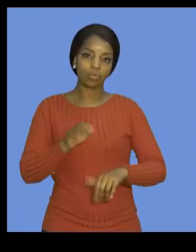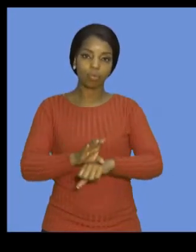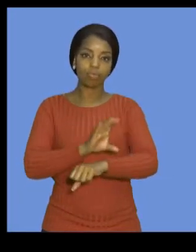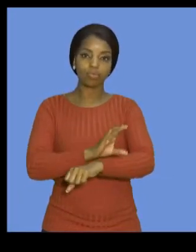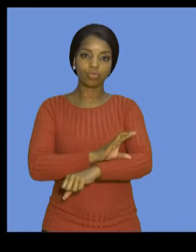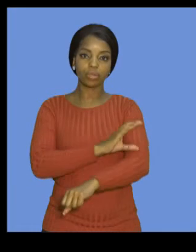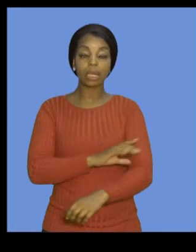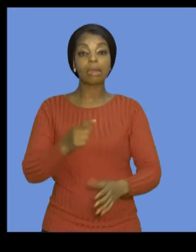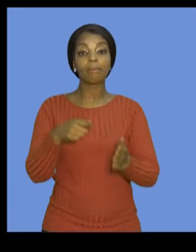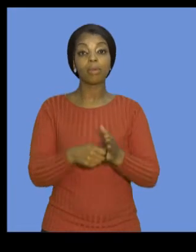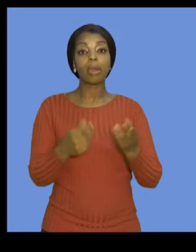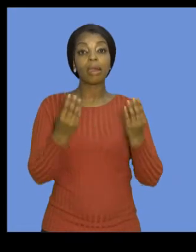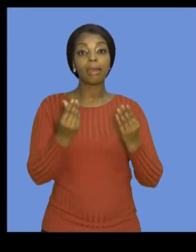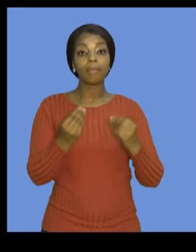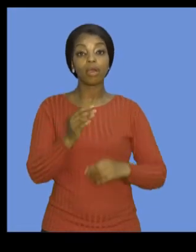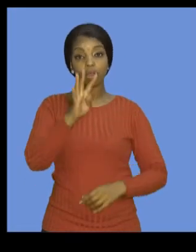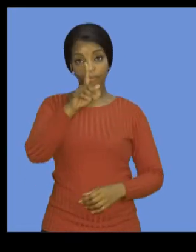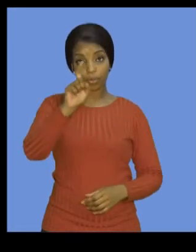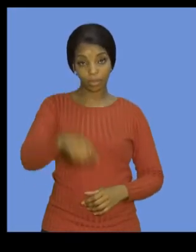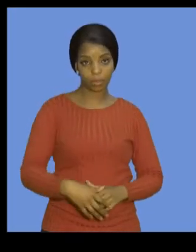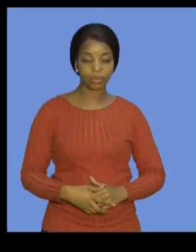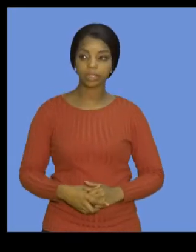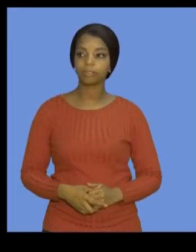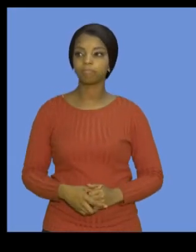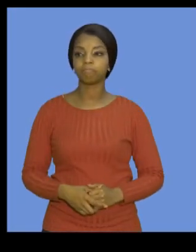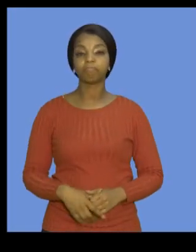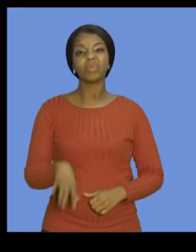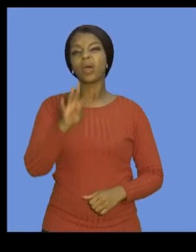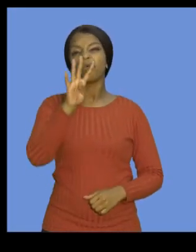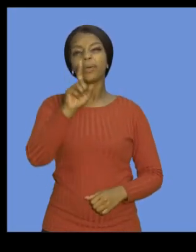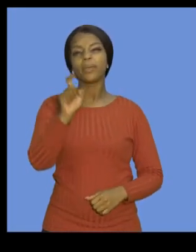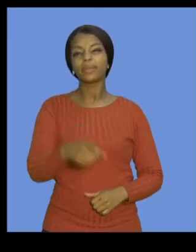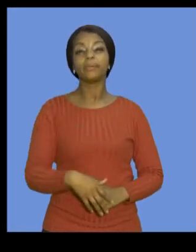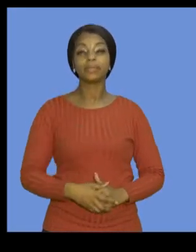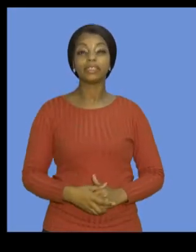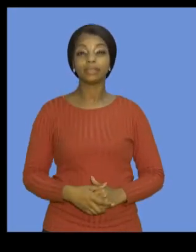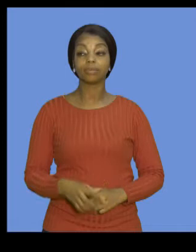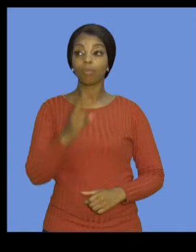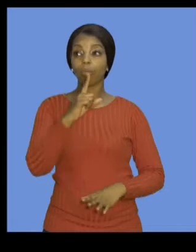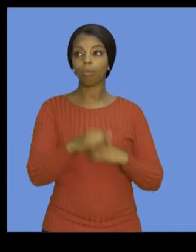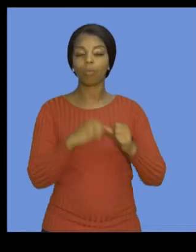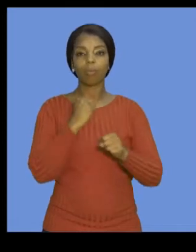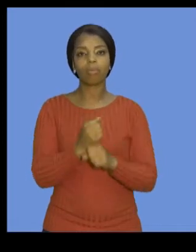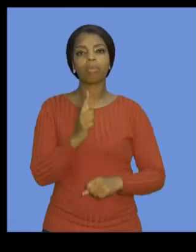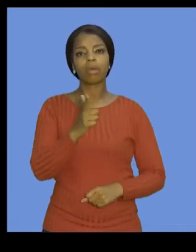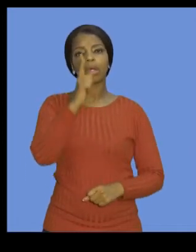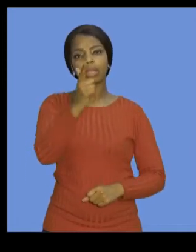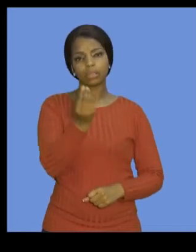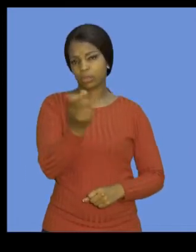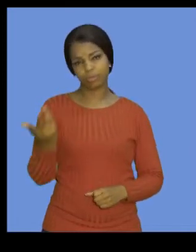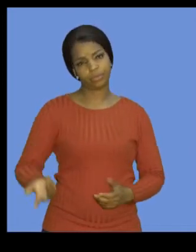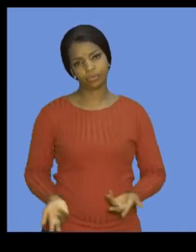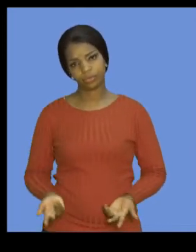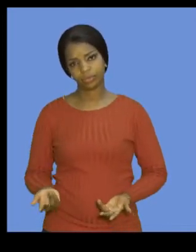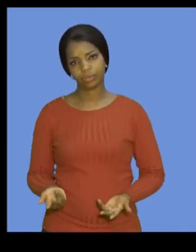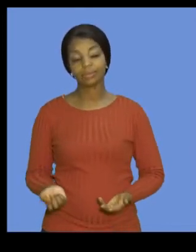for 4,000, right? And you bought this for 4,000. After a year, how much will it be? After 2